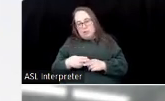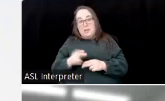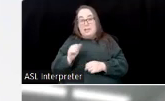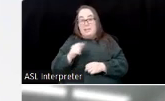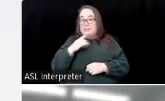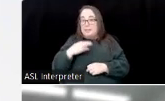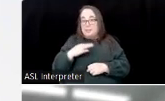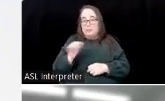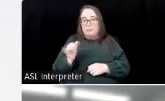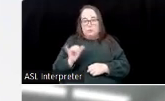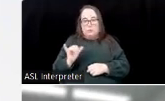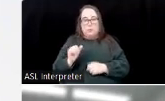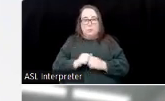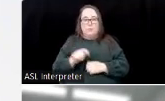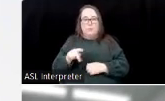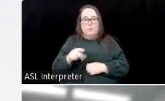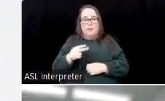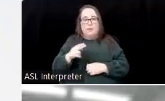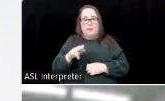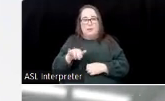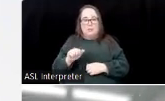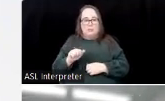eligible under PIH notice